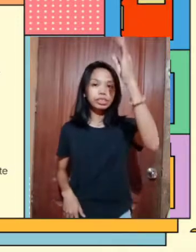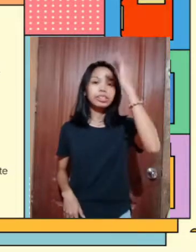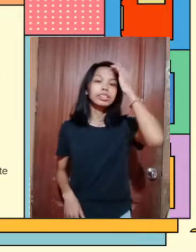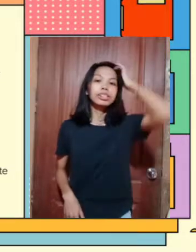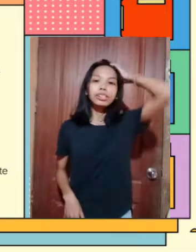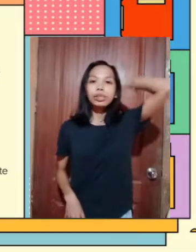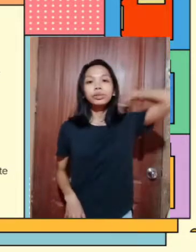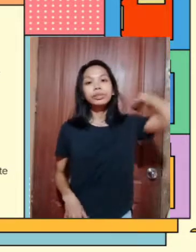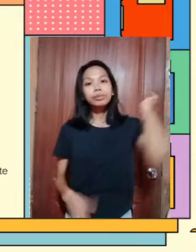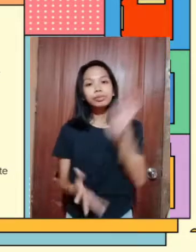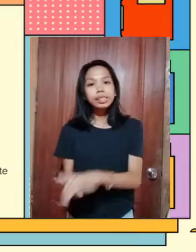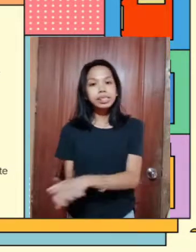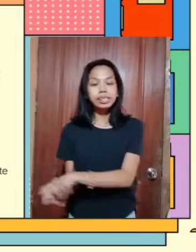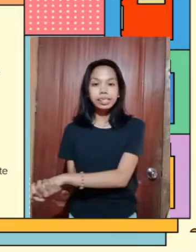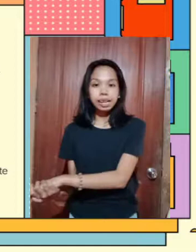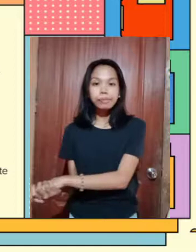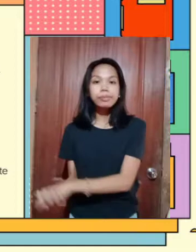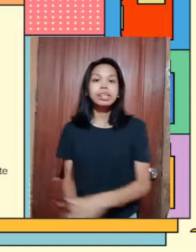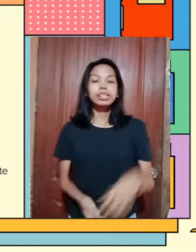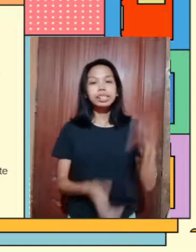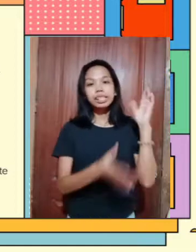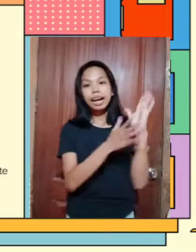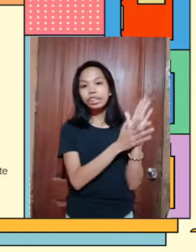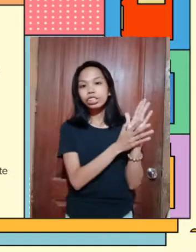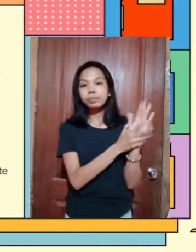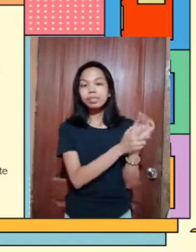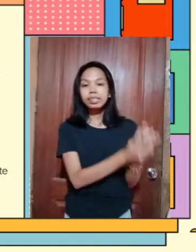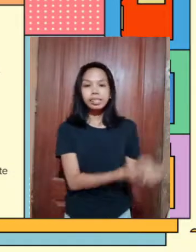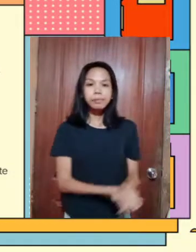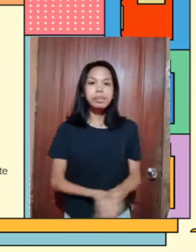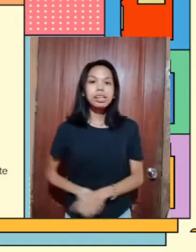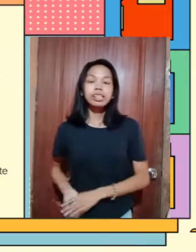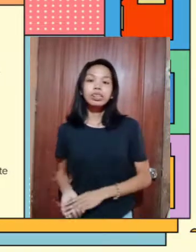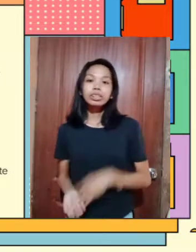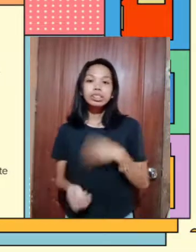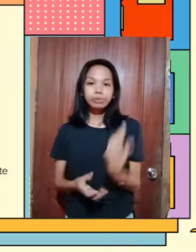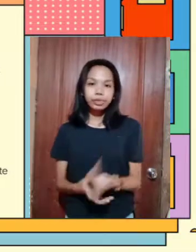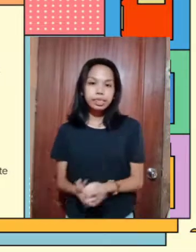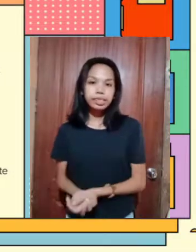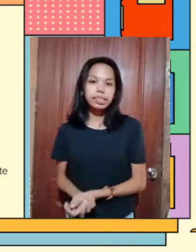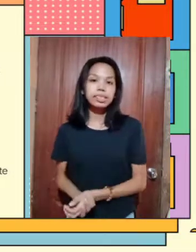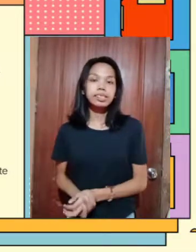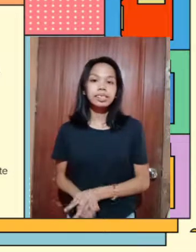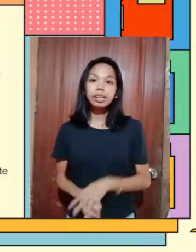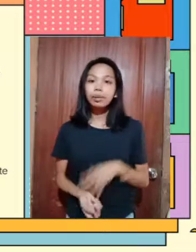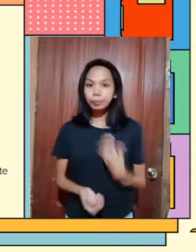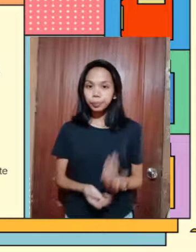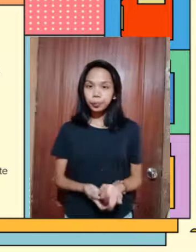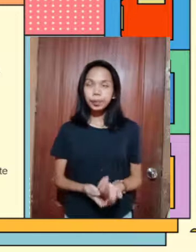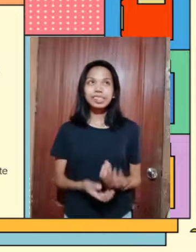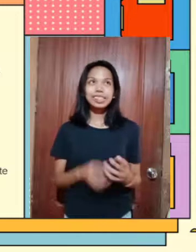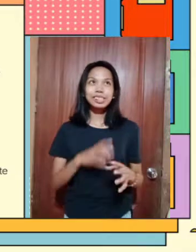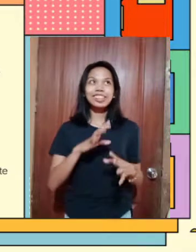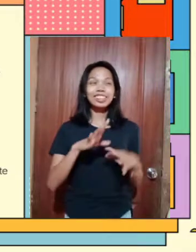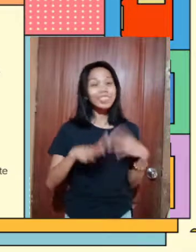grandfather. So the movement is the same, the hand shape is the same, The only difference